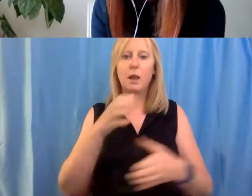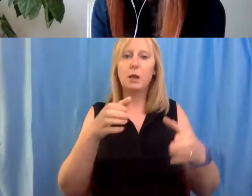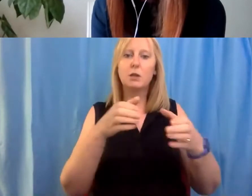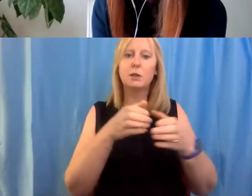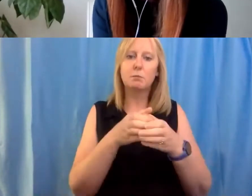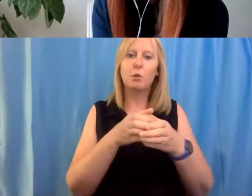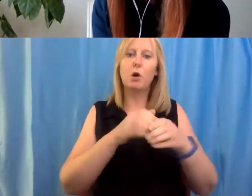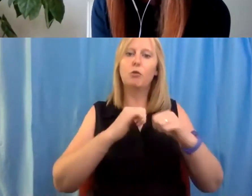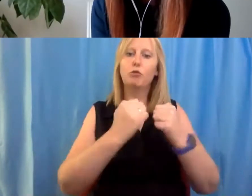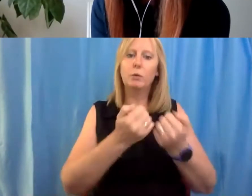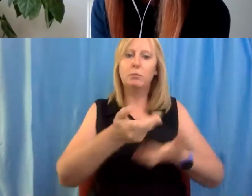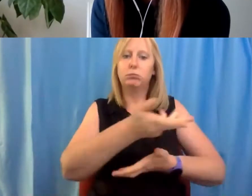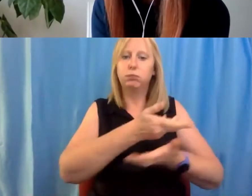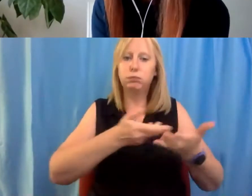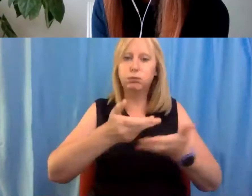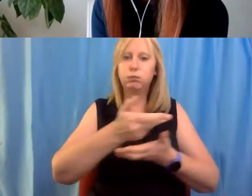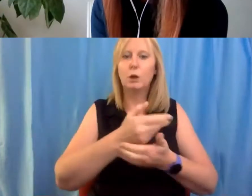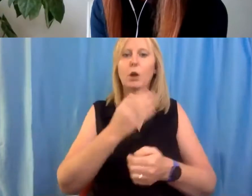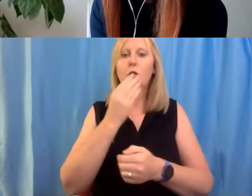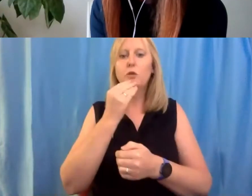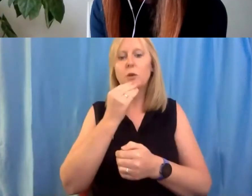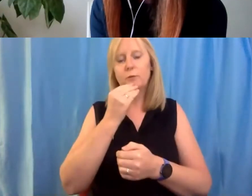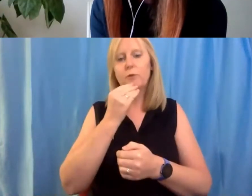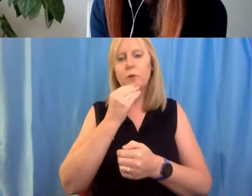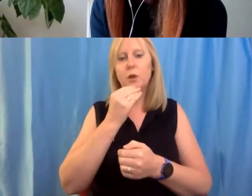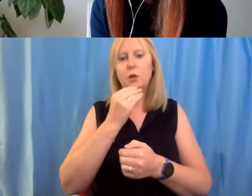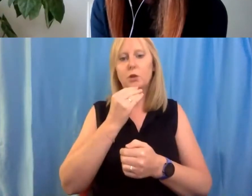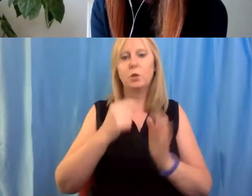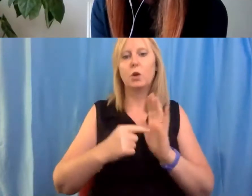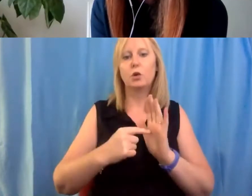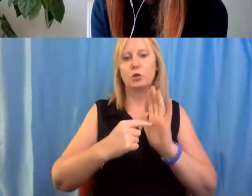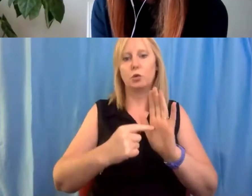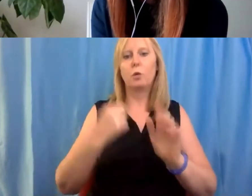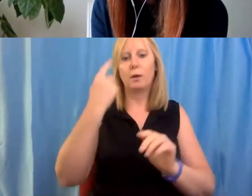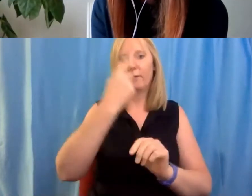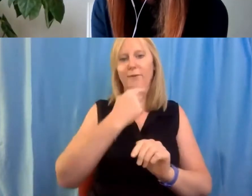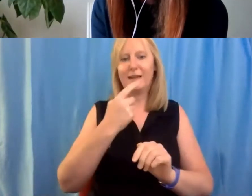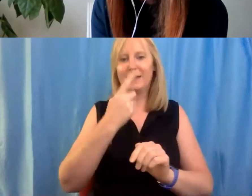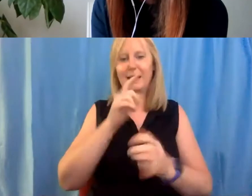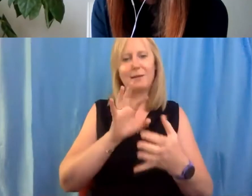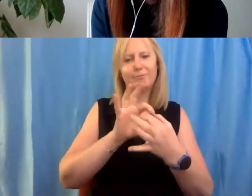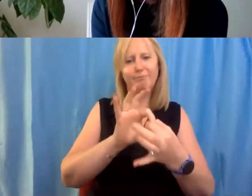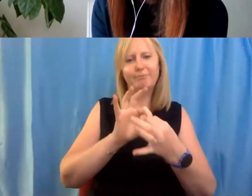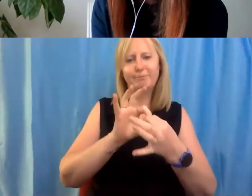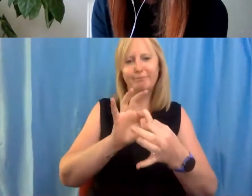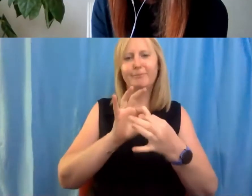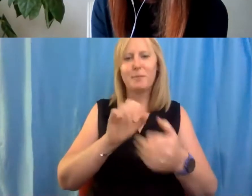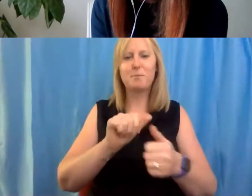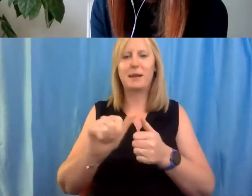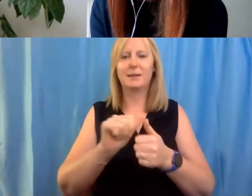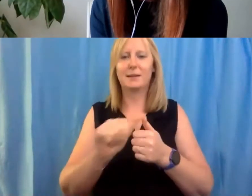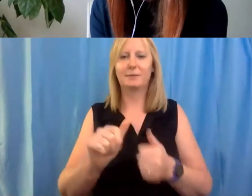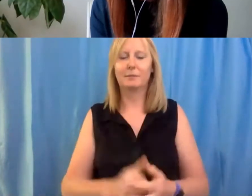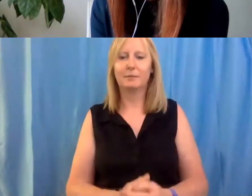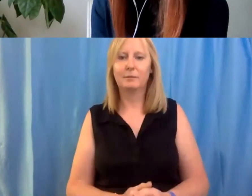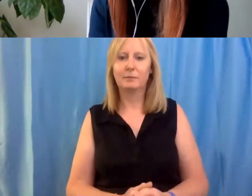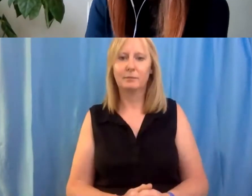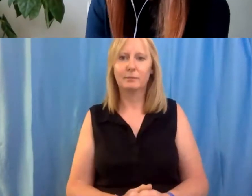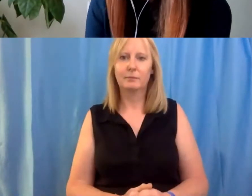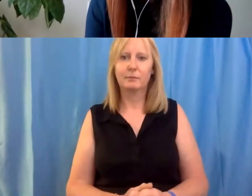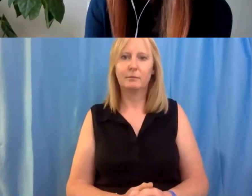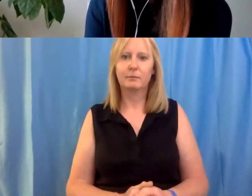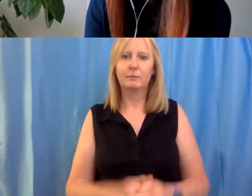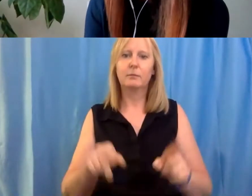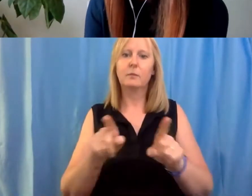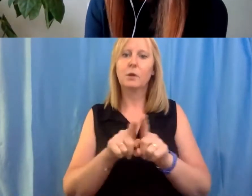groups, it's useful to have the camera on so it's easier to interact as part of the discussion. What would